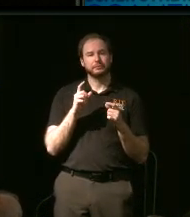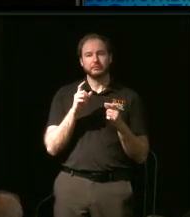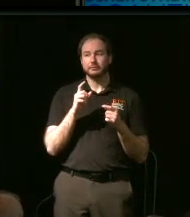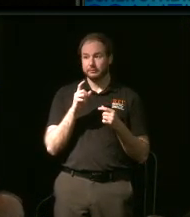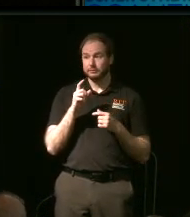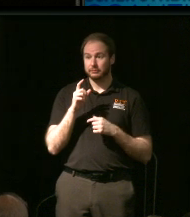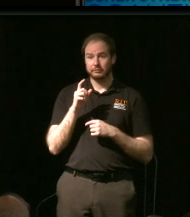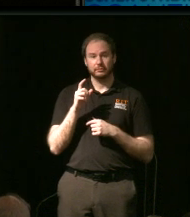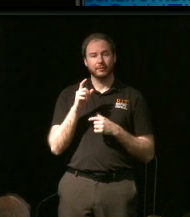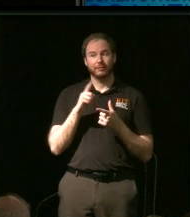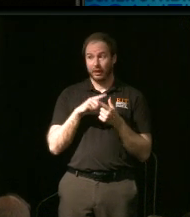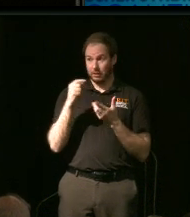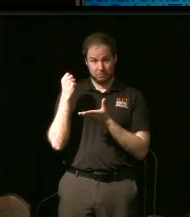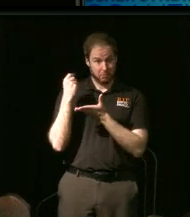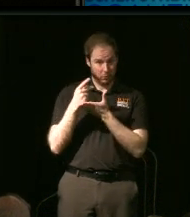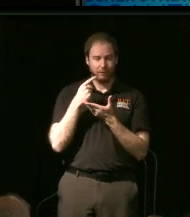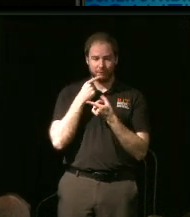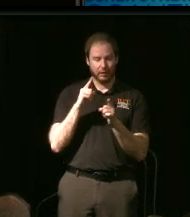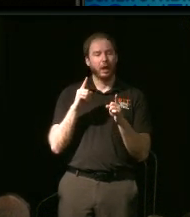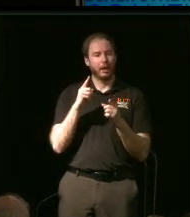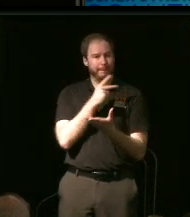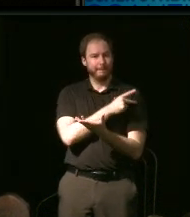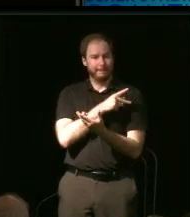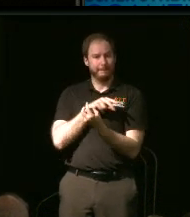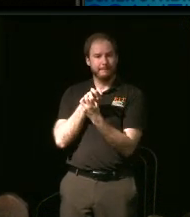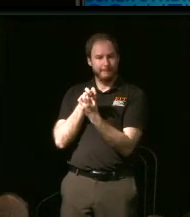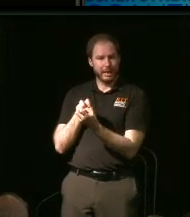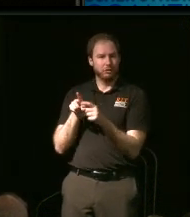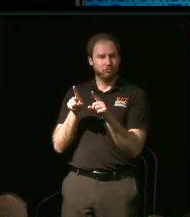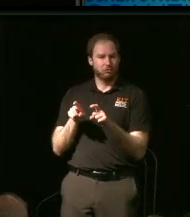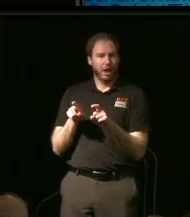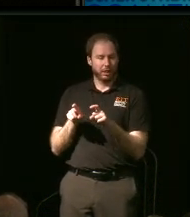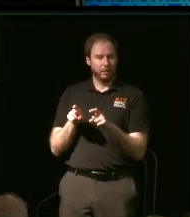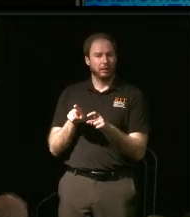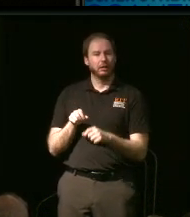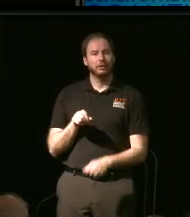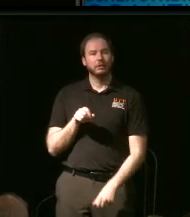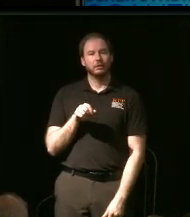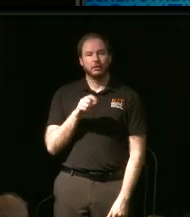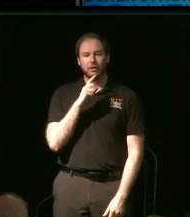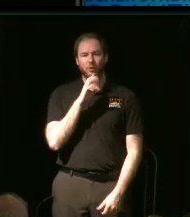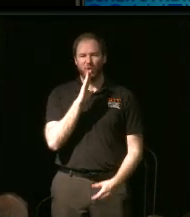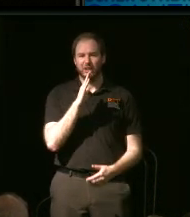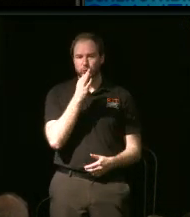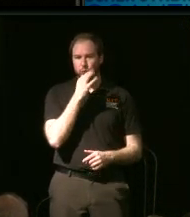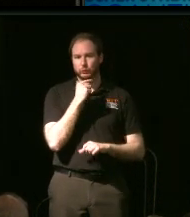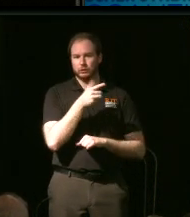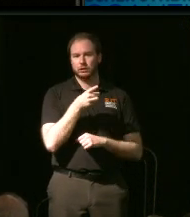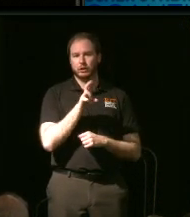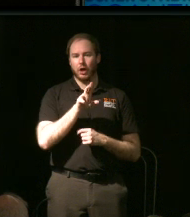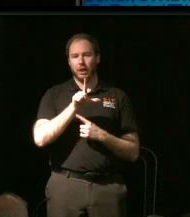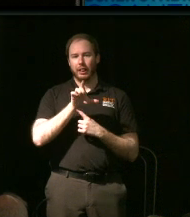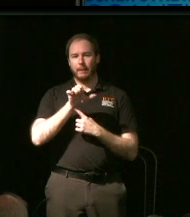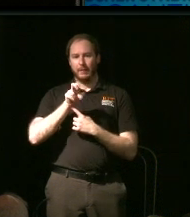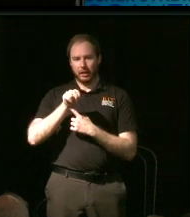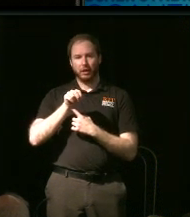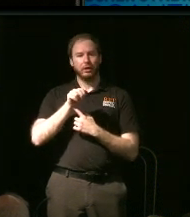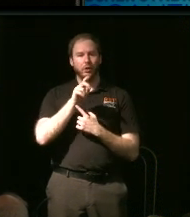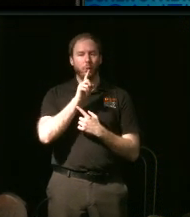get to our clinical trial. And Dr. Levin is going to tell us a little bit more